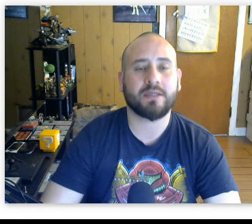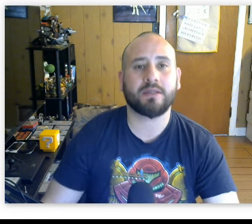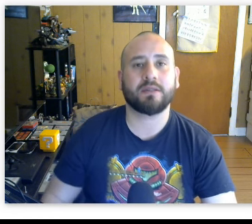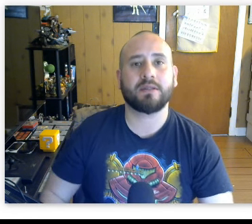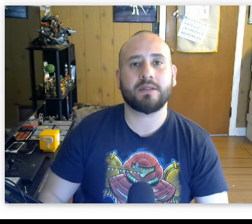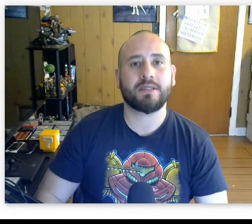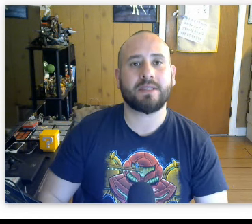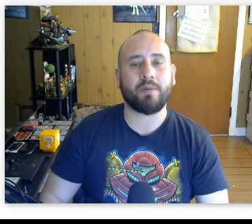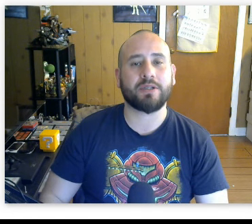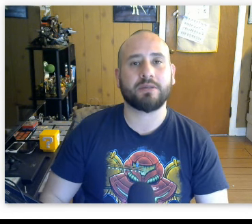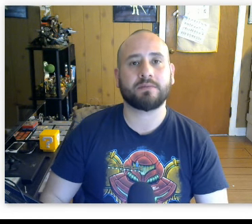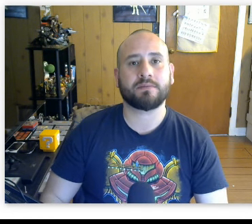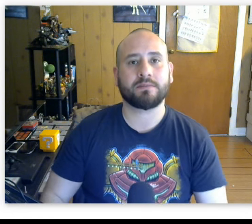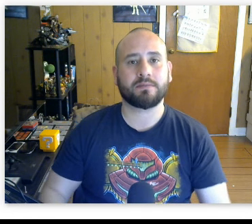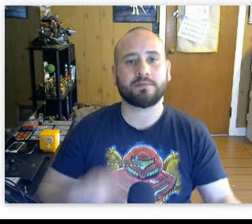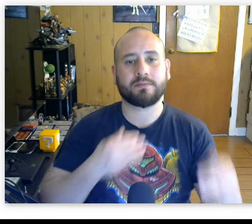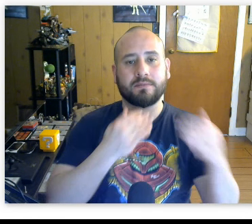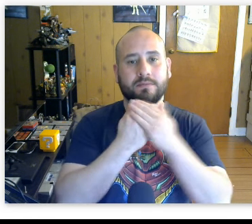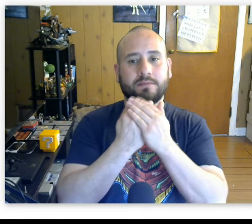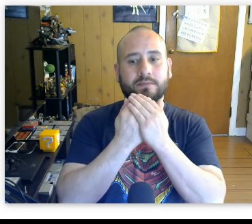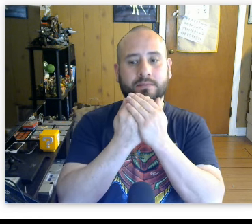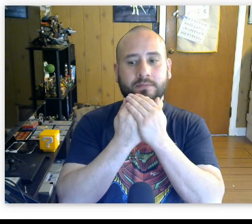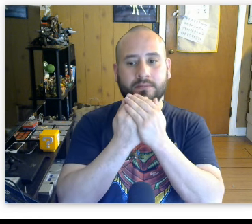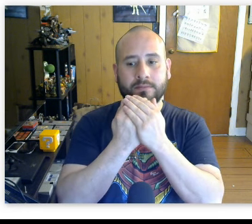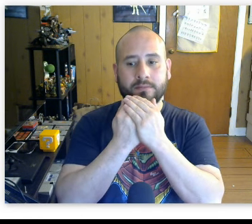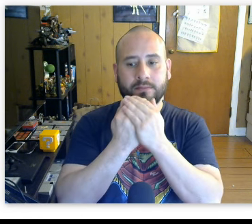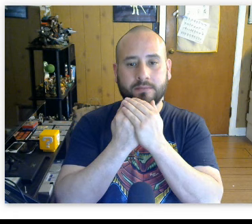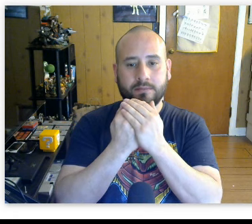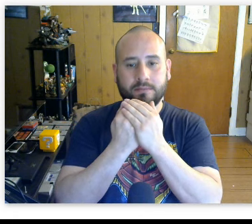this. Sandwich.